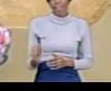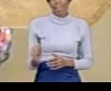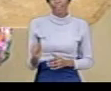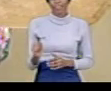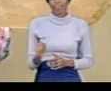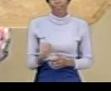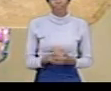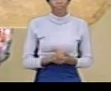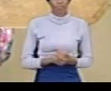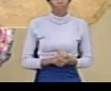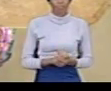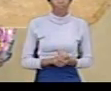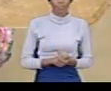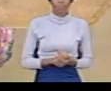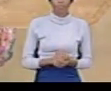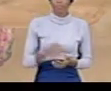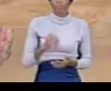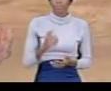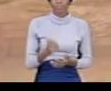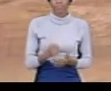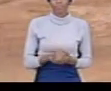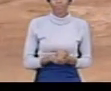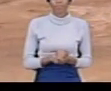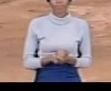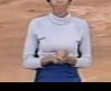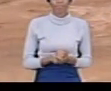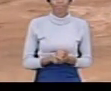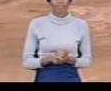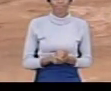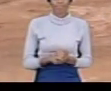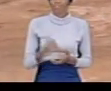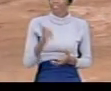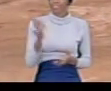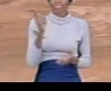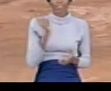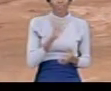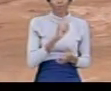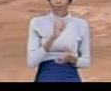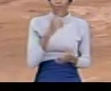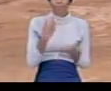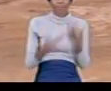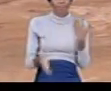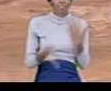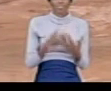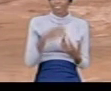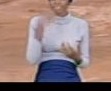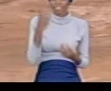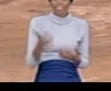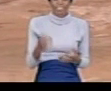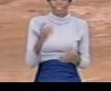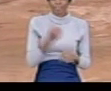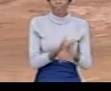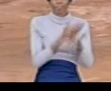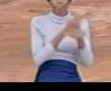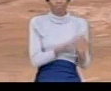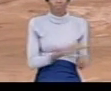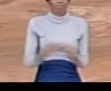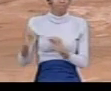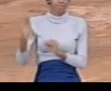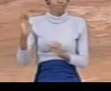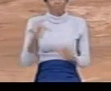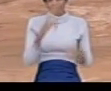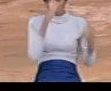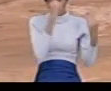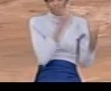S-A-L-V-A-T-I-O-N, whosoever says, mountain be thou removed, by faith in the